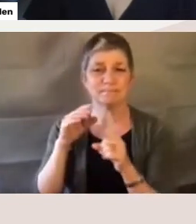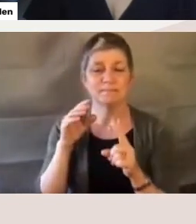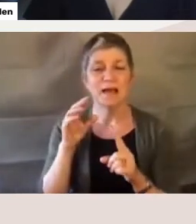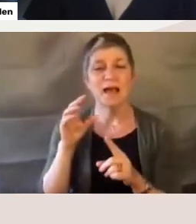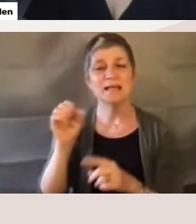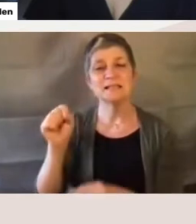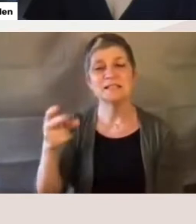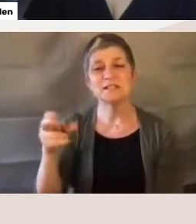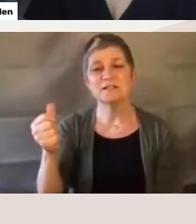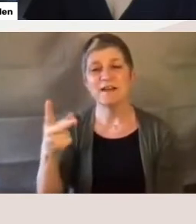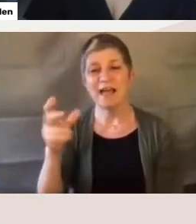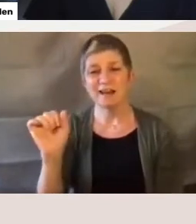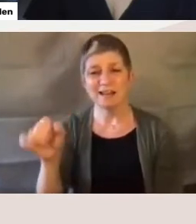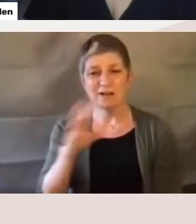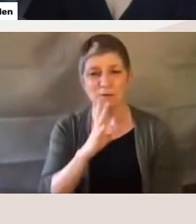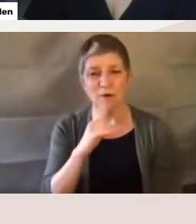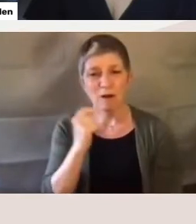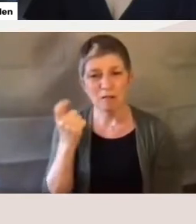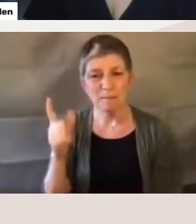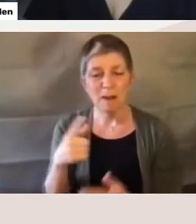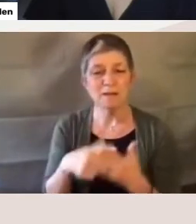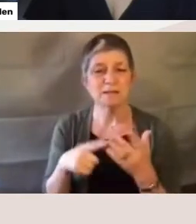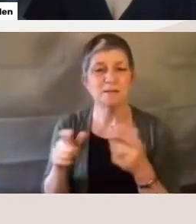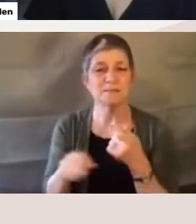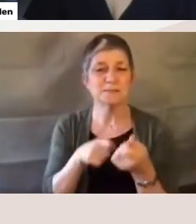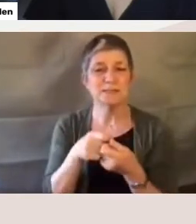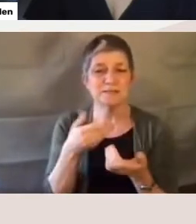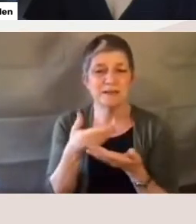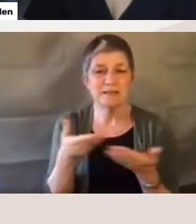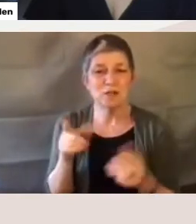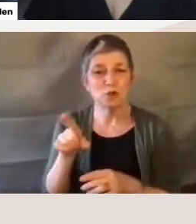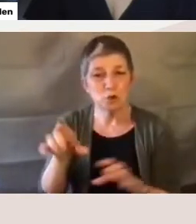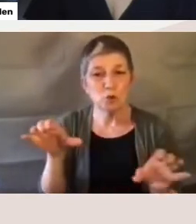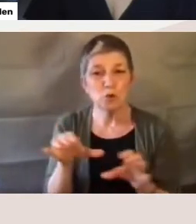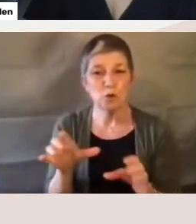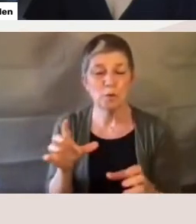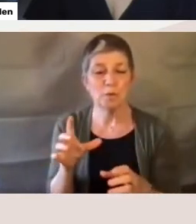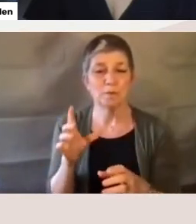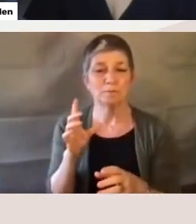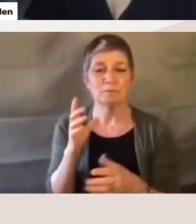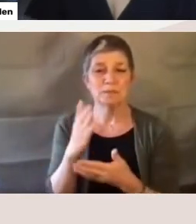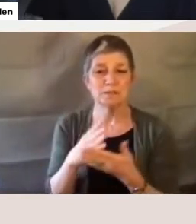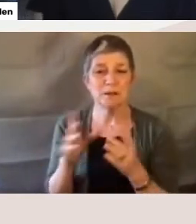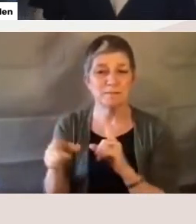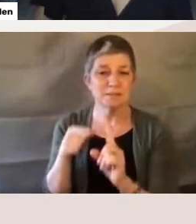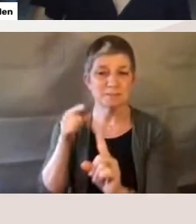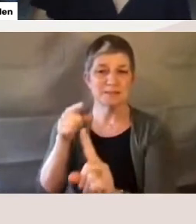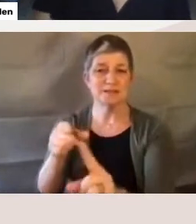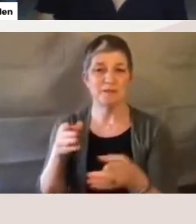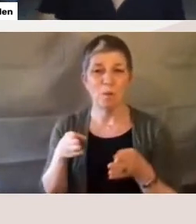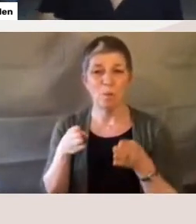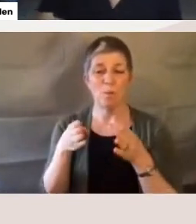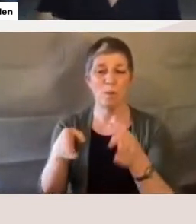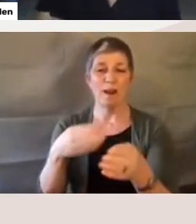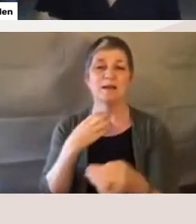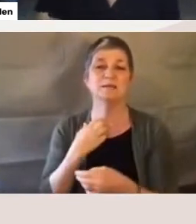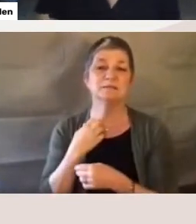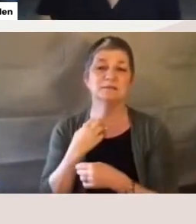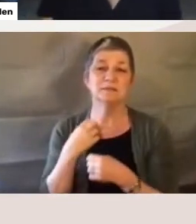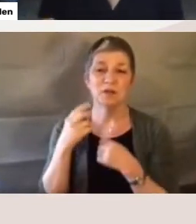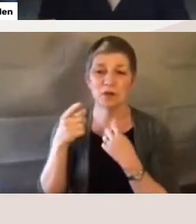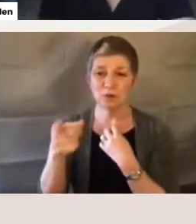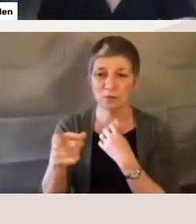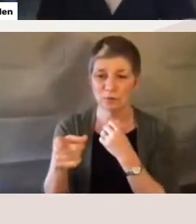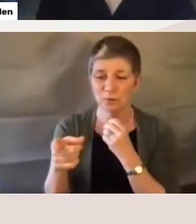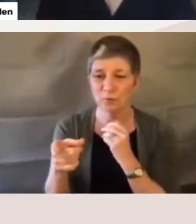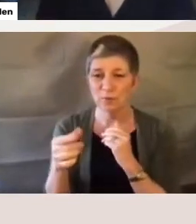about what are some specific things you do to that? What are some specific ways that you help yourself